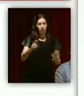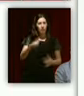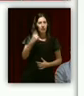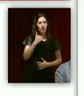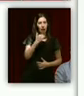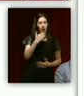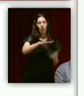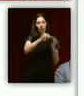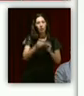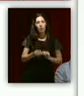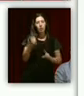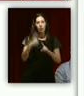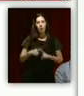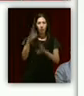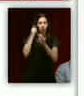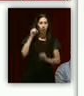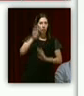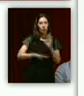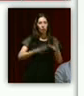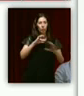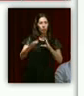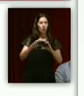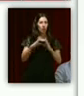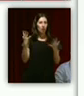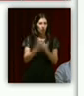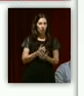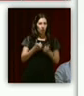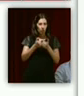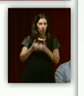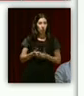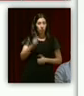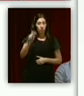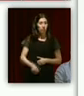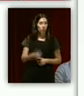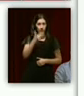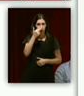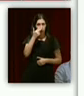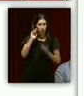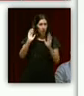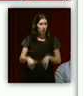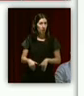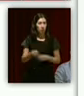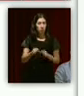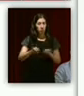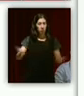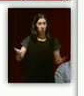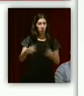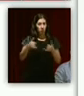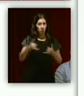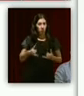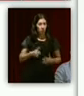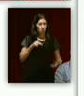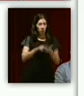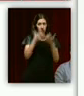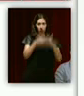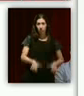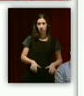one element which can adapt this to all the consoles communications protocols.